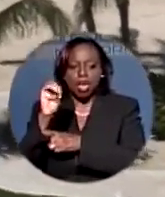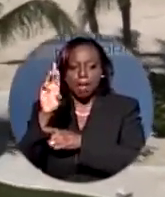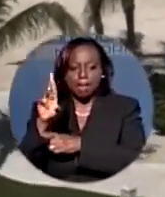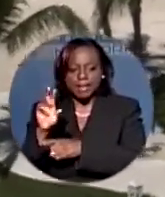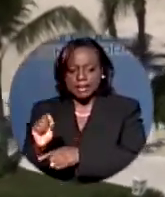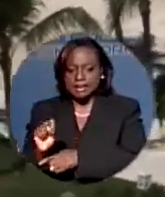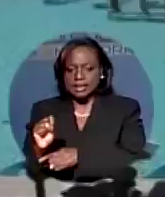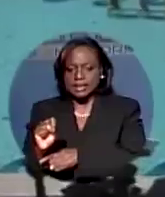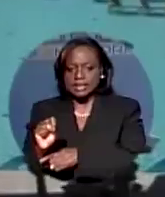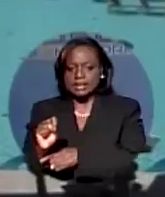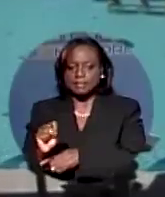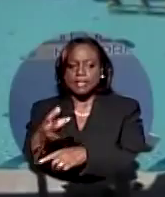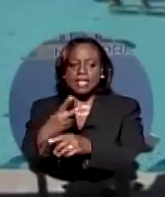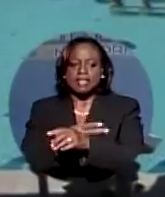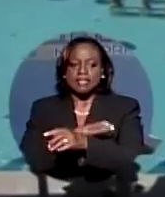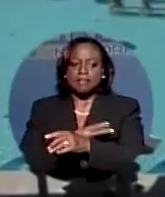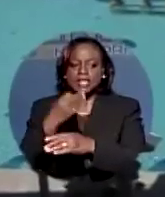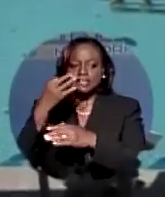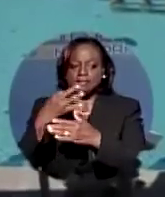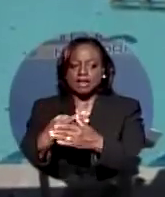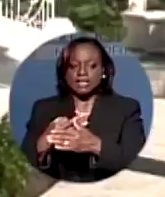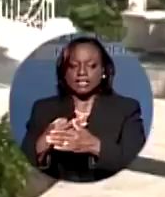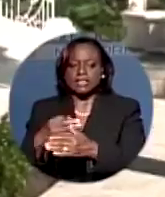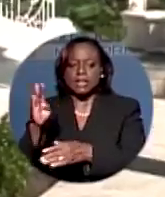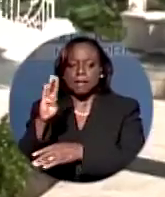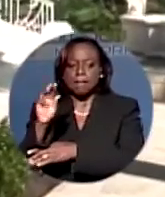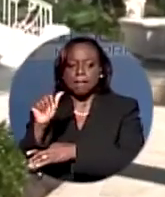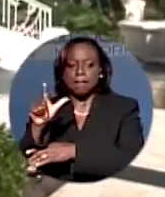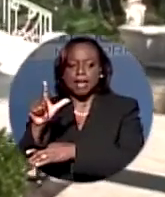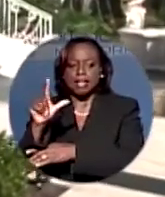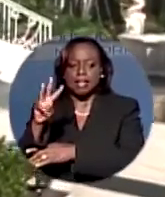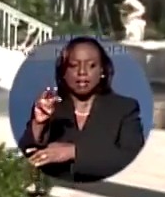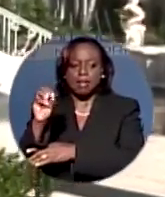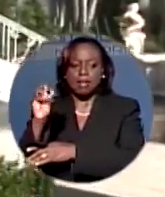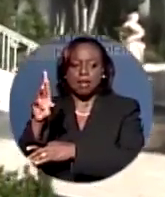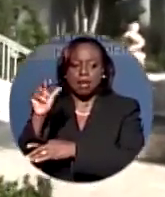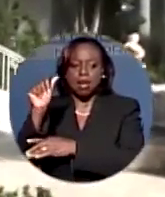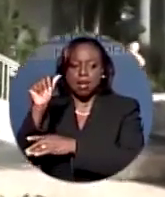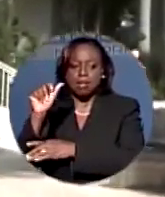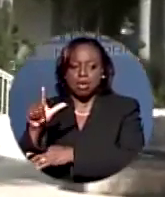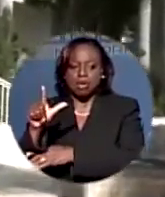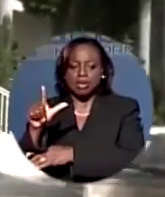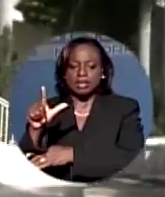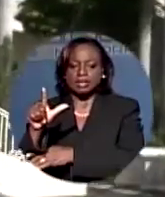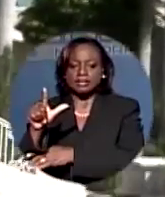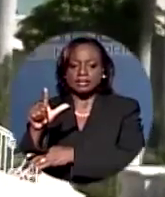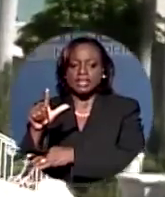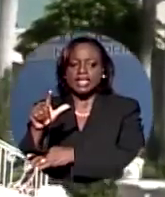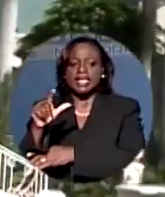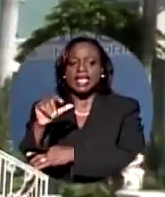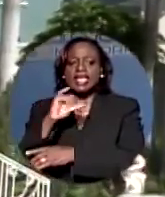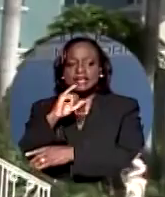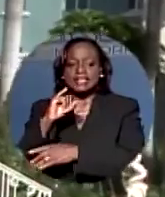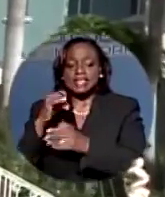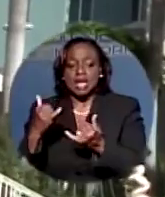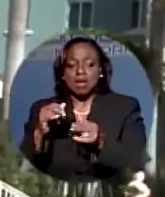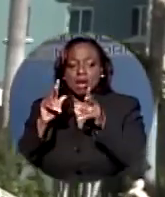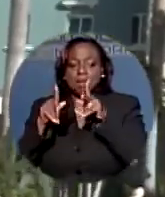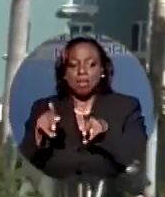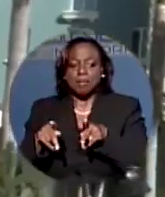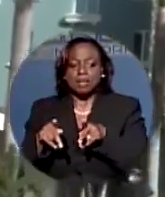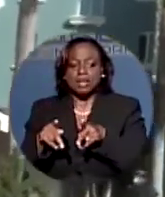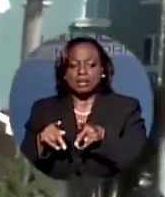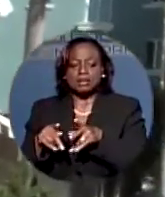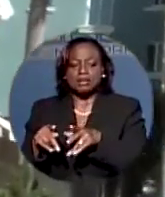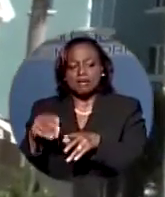500. The beachfront Balmoral, a contemporary throwback to the splendor of days gone by, when the property was a popular rest spot for the rich